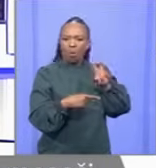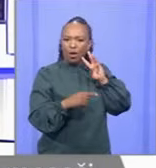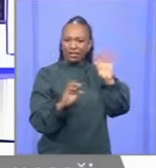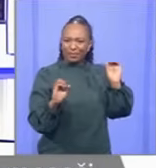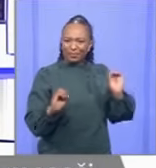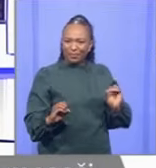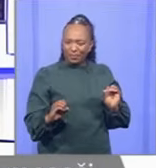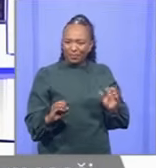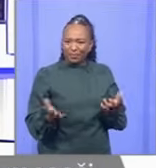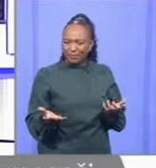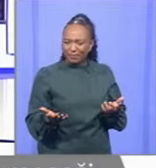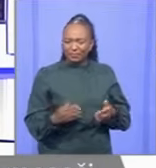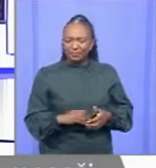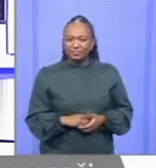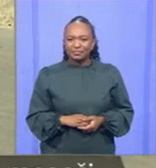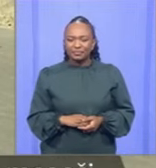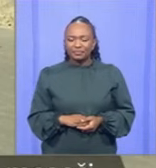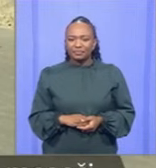ya meetse.